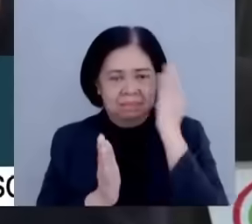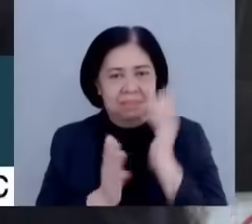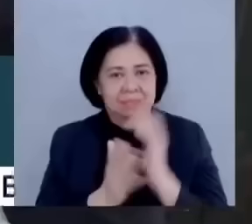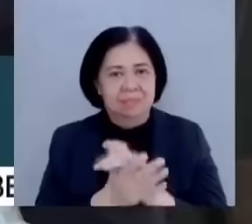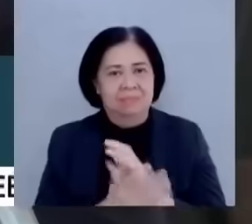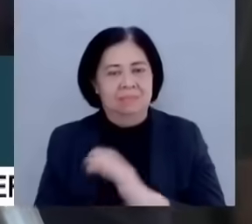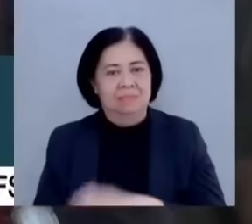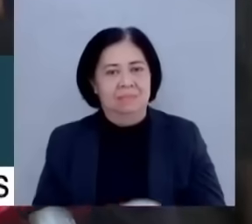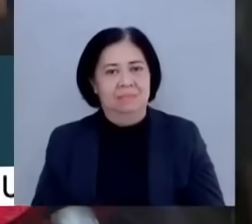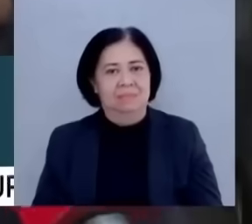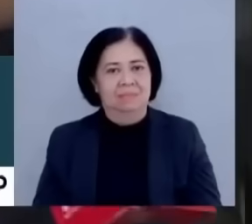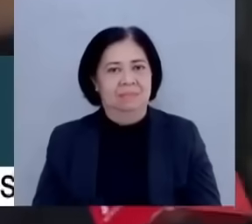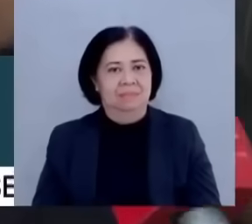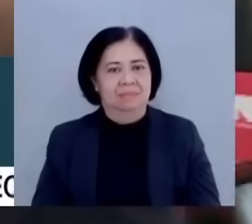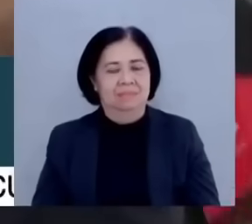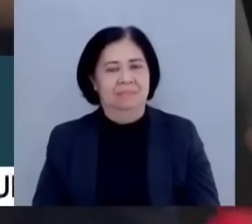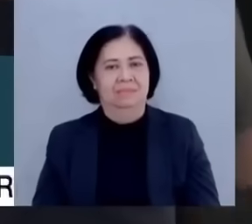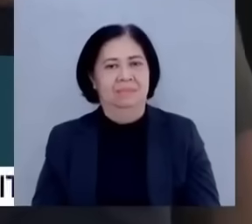din po.